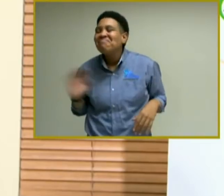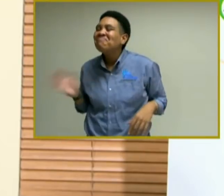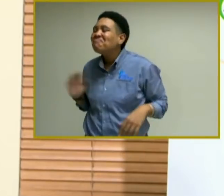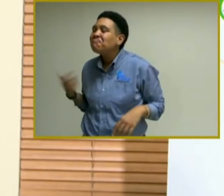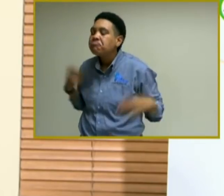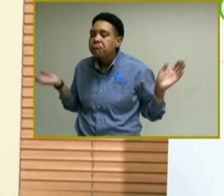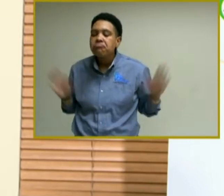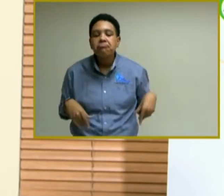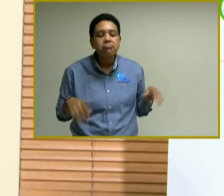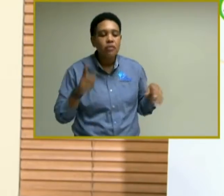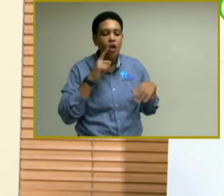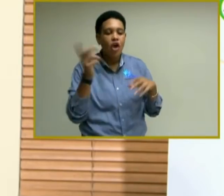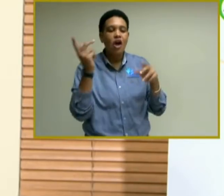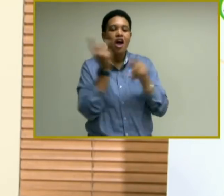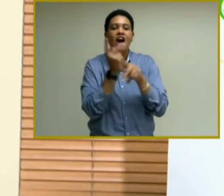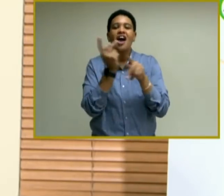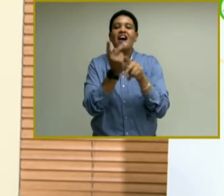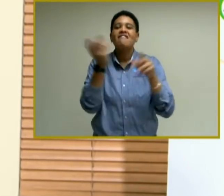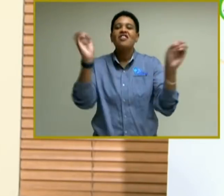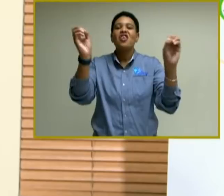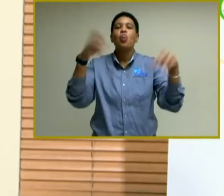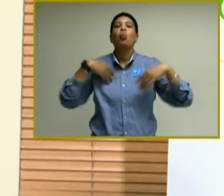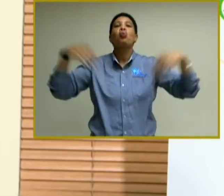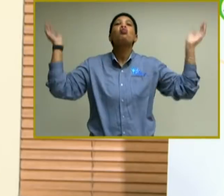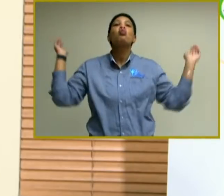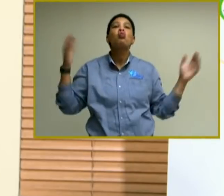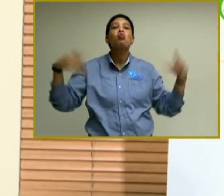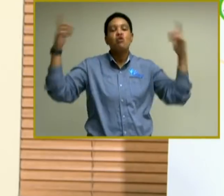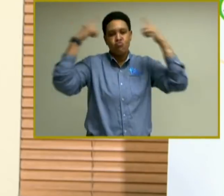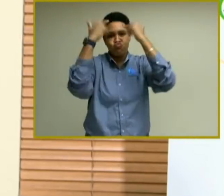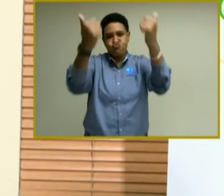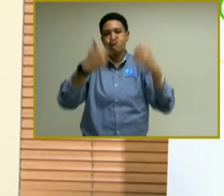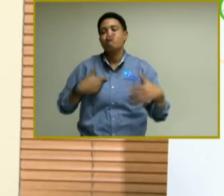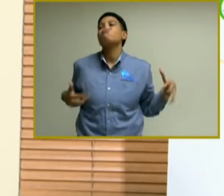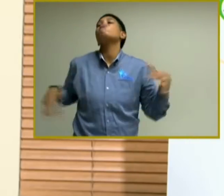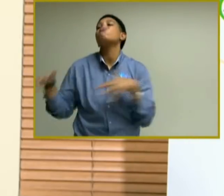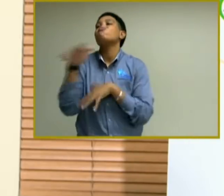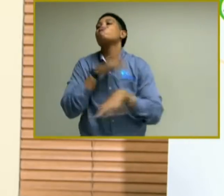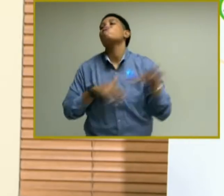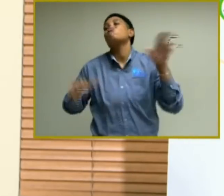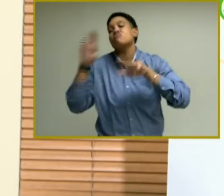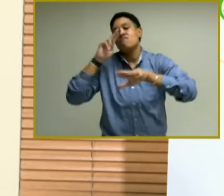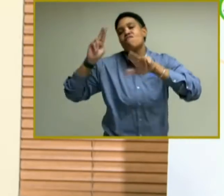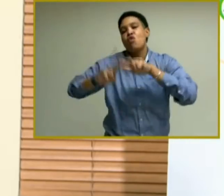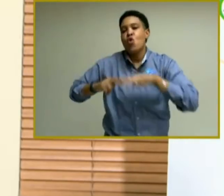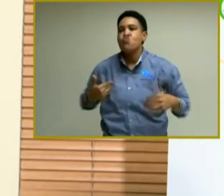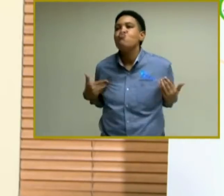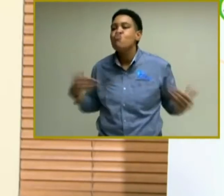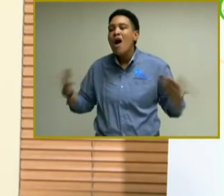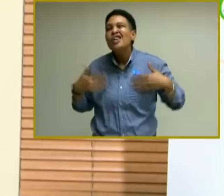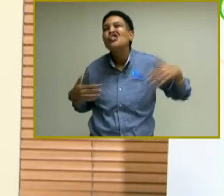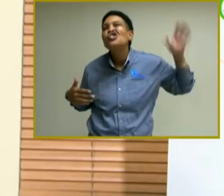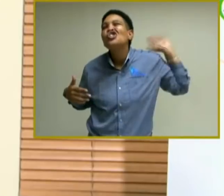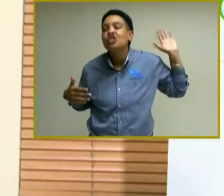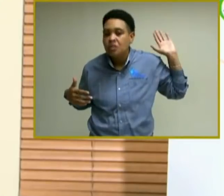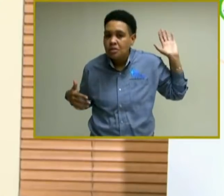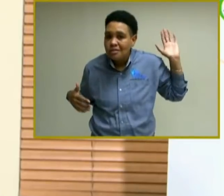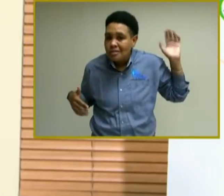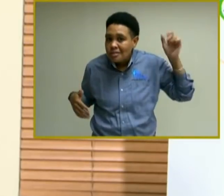throw caution to the wind and do as we please? The cost could be